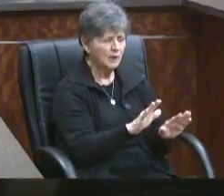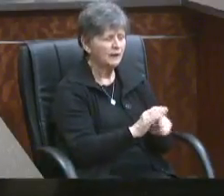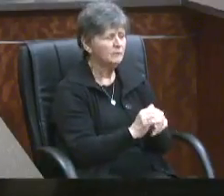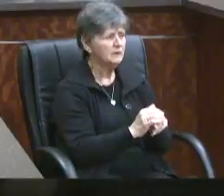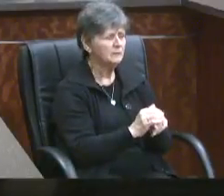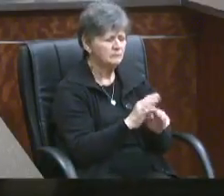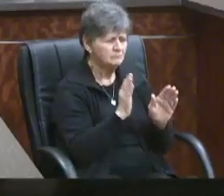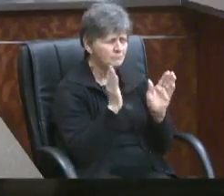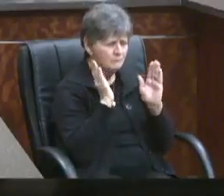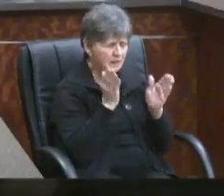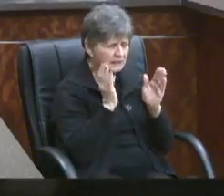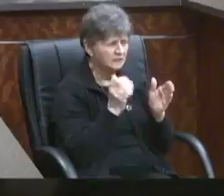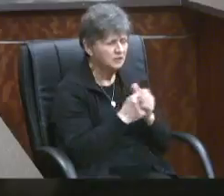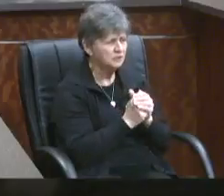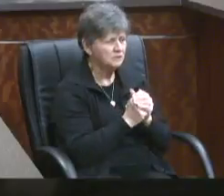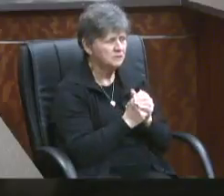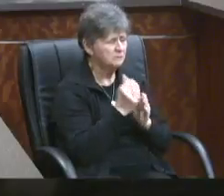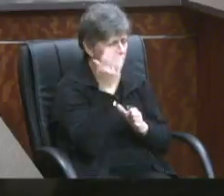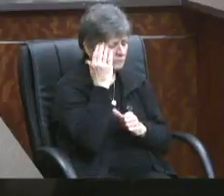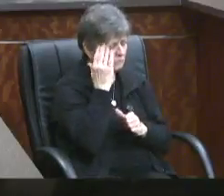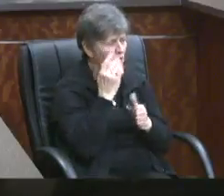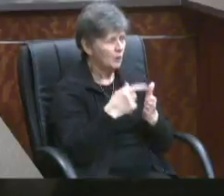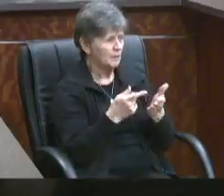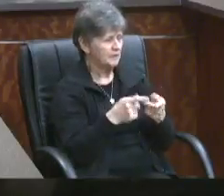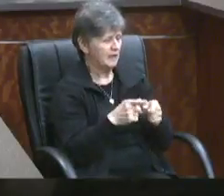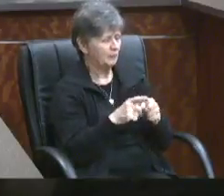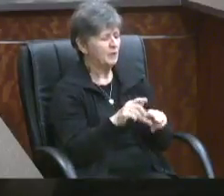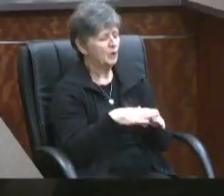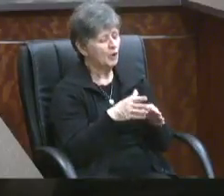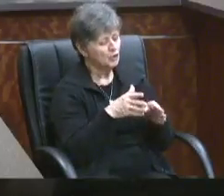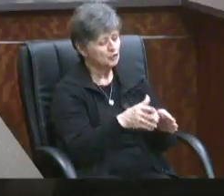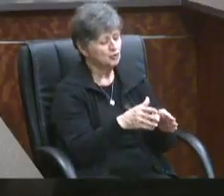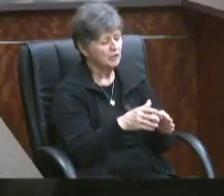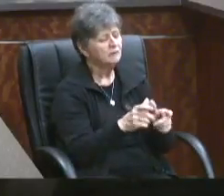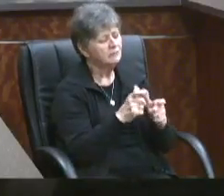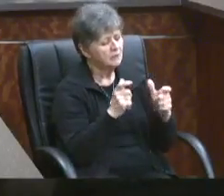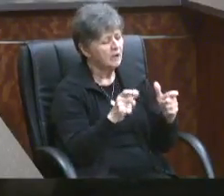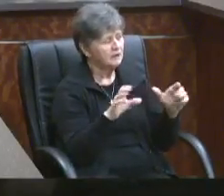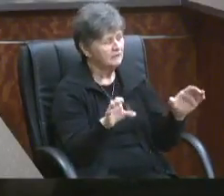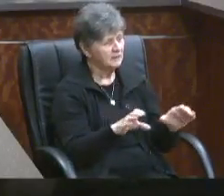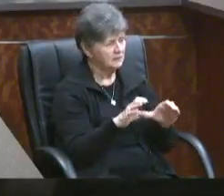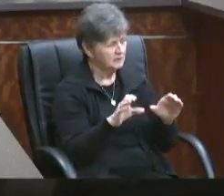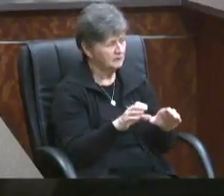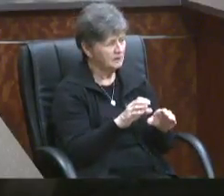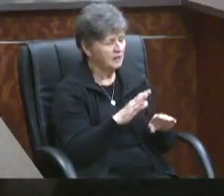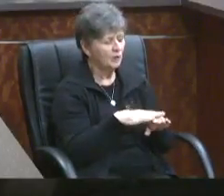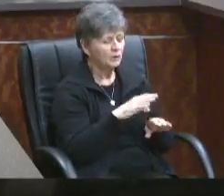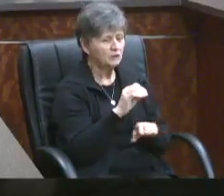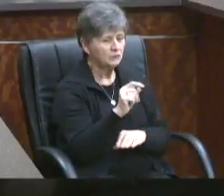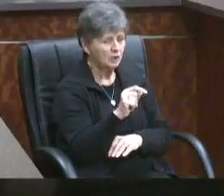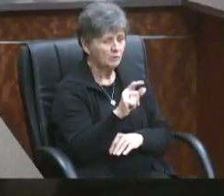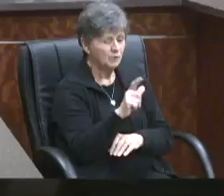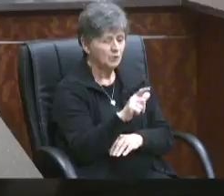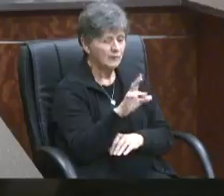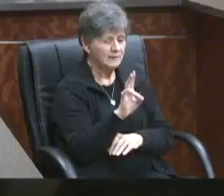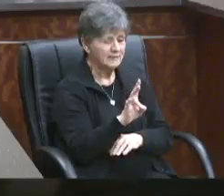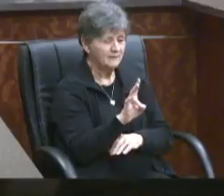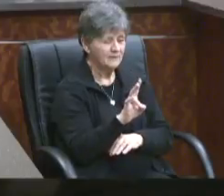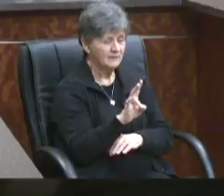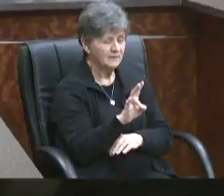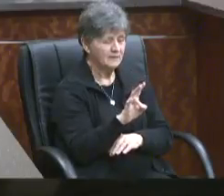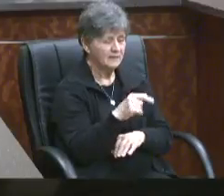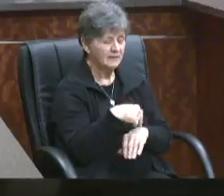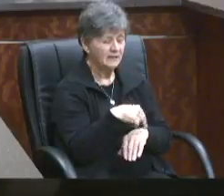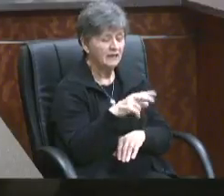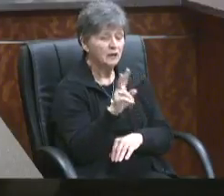aware of what is happening on the street there. So it'll be a lot of activity. On October the 27th at